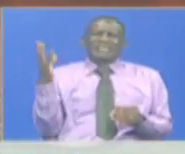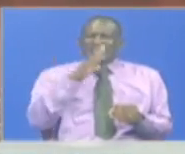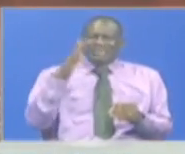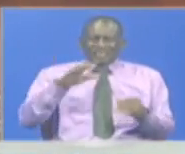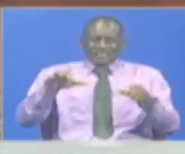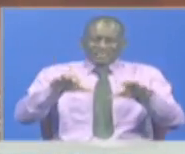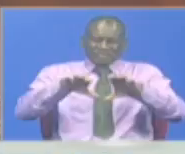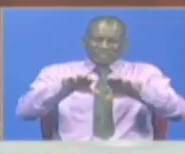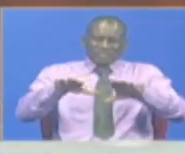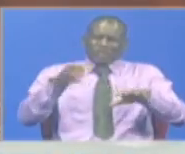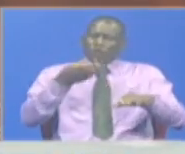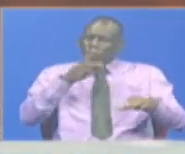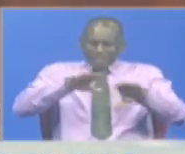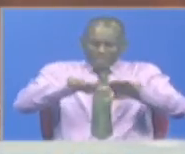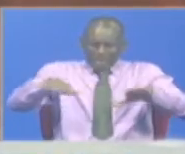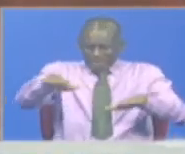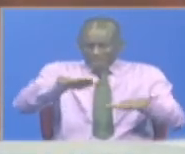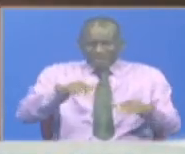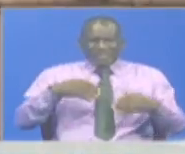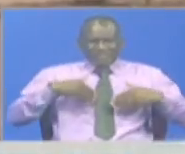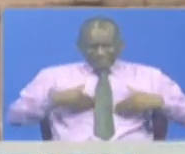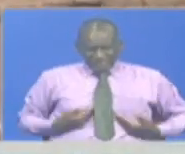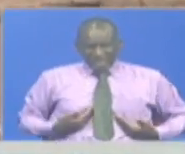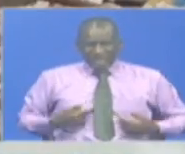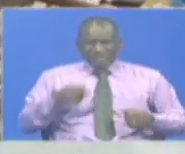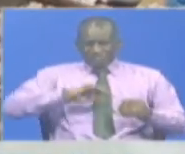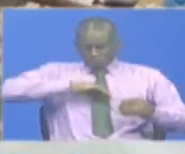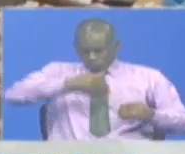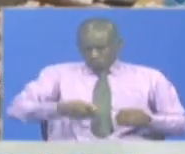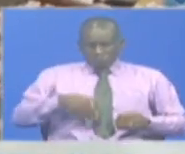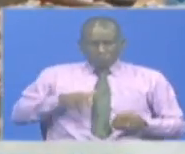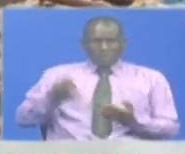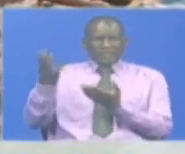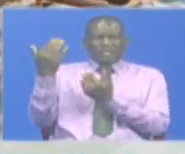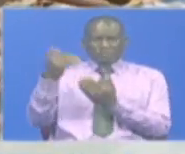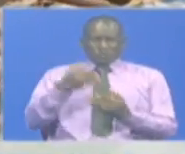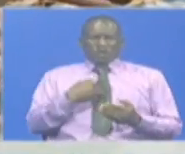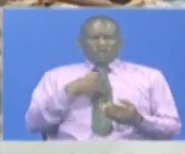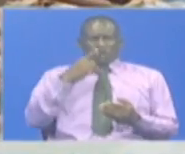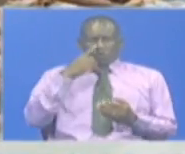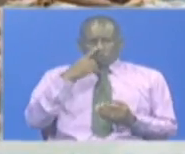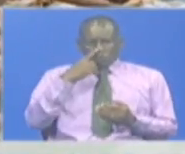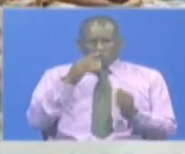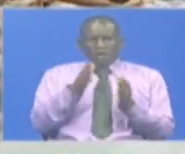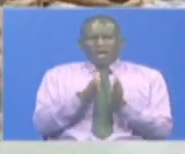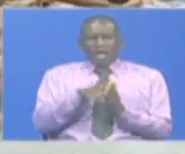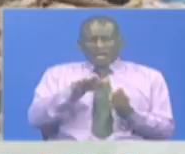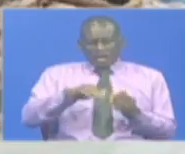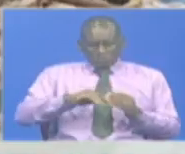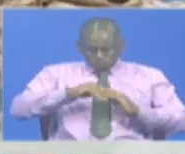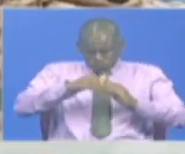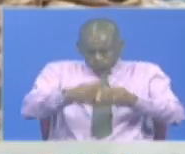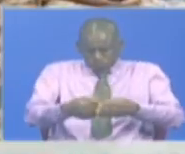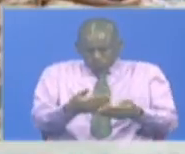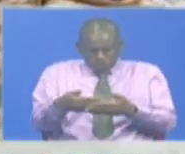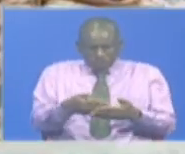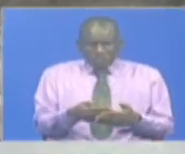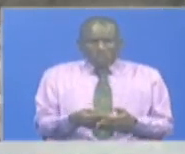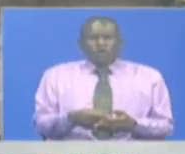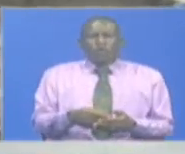Tired and cold, this expectant woman's expectations to have a home for her and her unborn child were